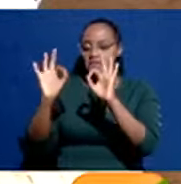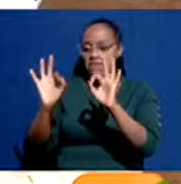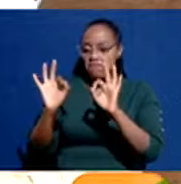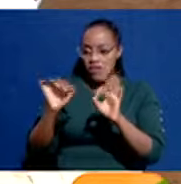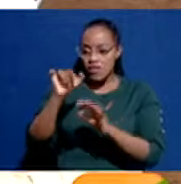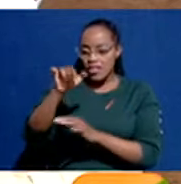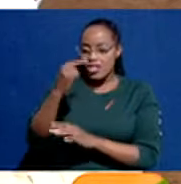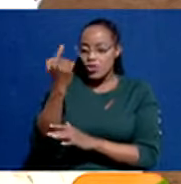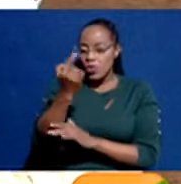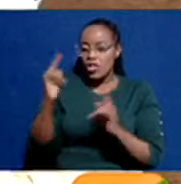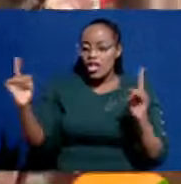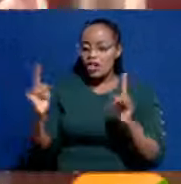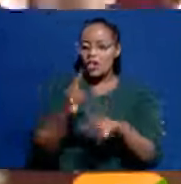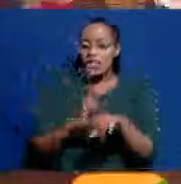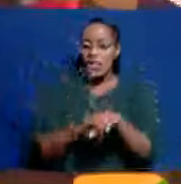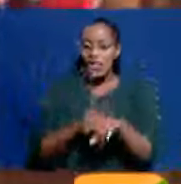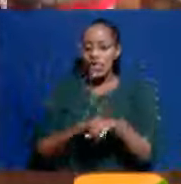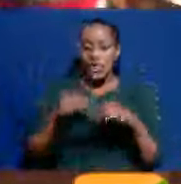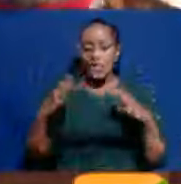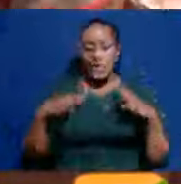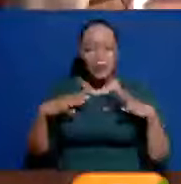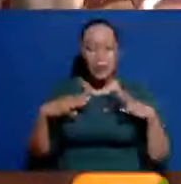still a temporary reprieve.